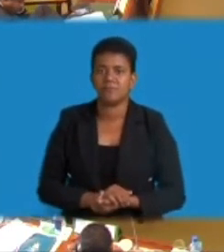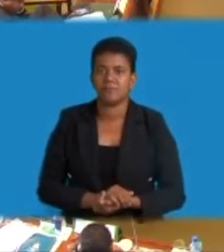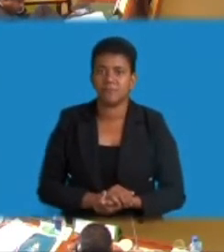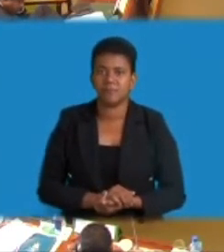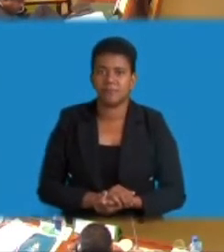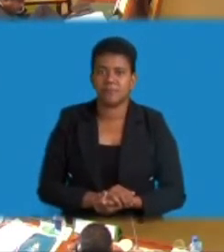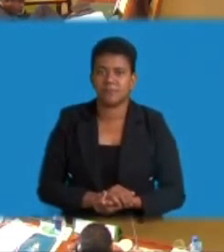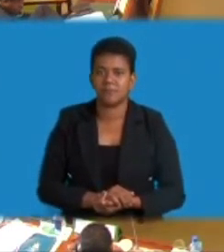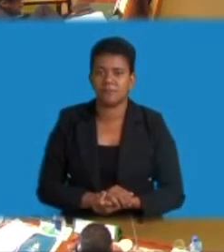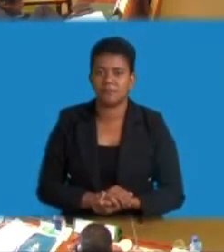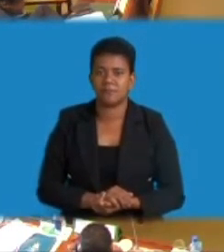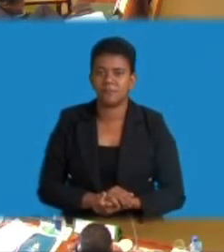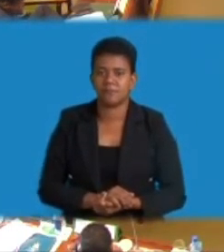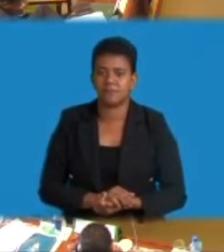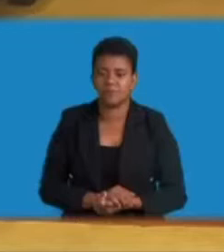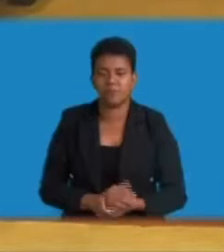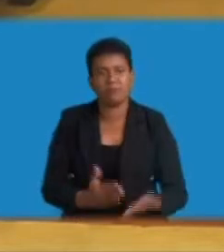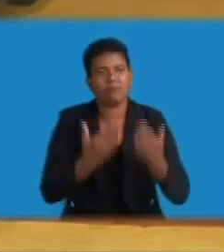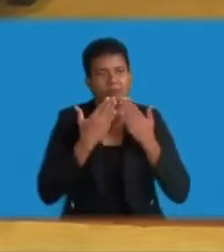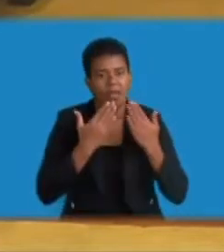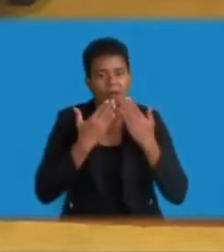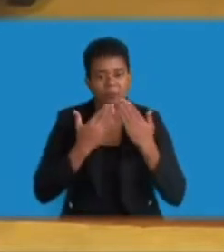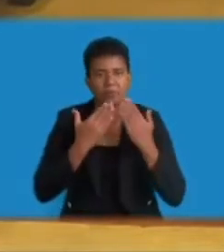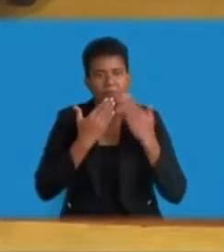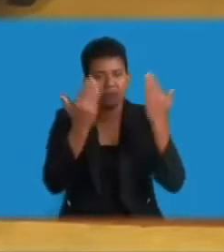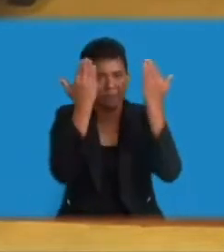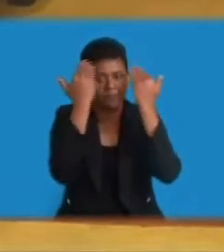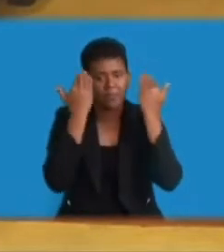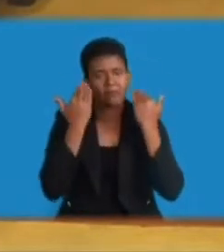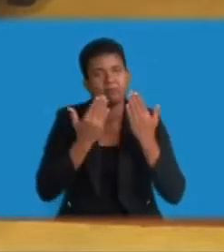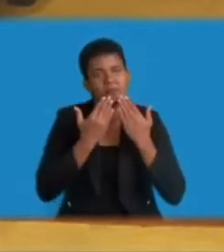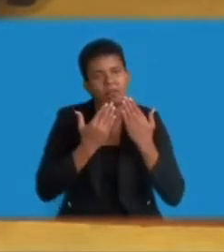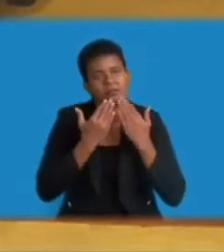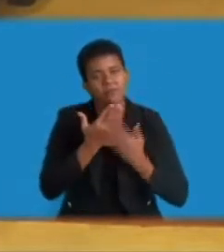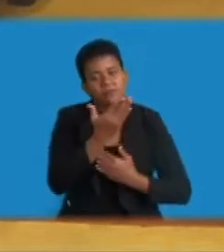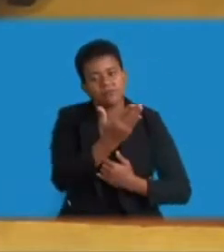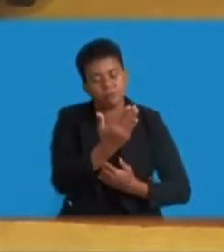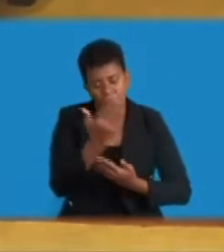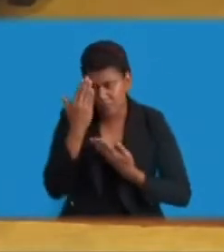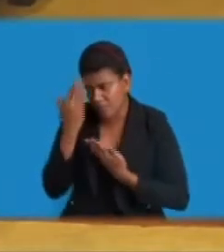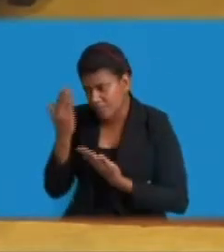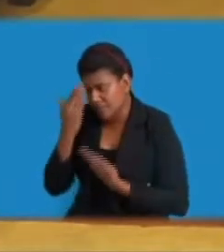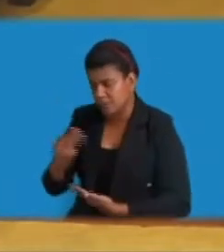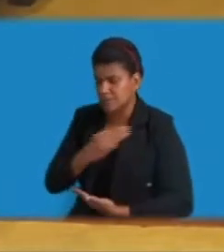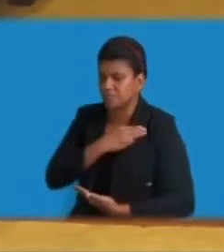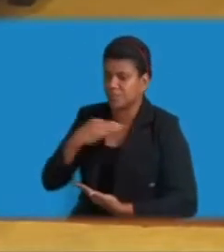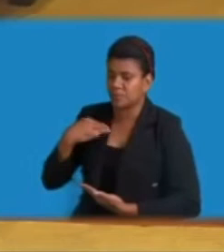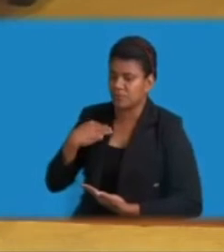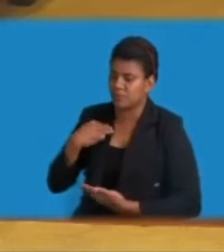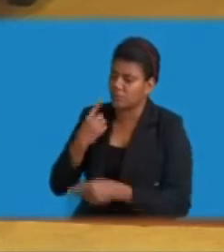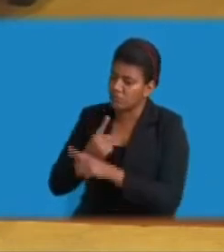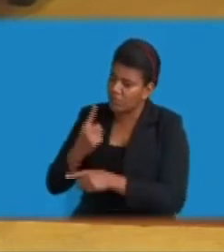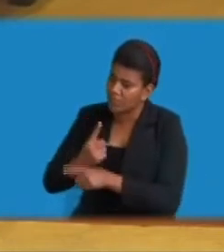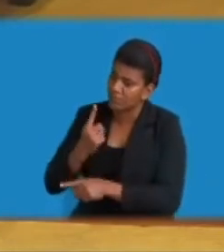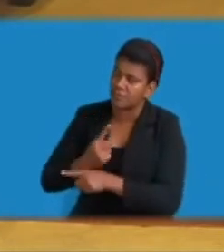Thank you, Madam Speaker. I thank the Honourable Minister for his statement and also thank him for acknowledging my response to the